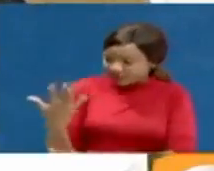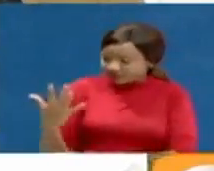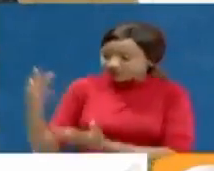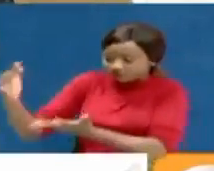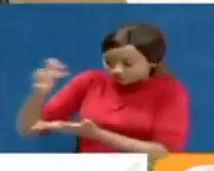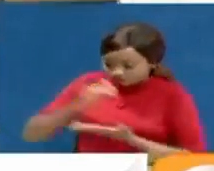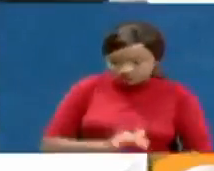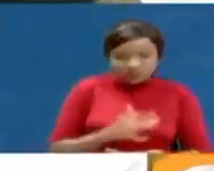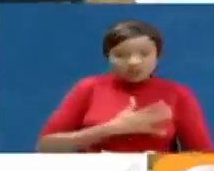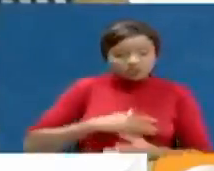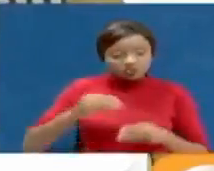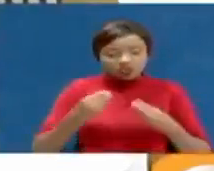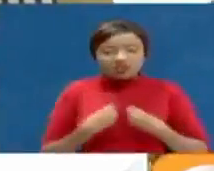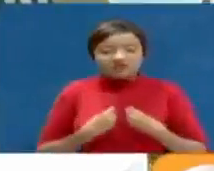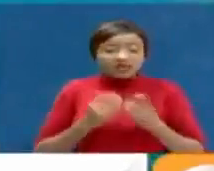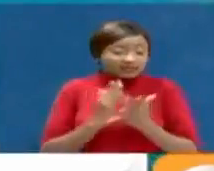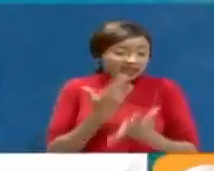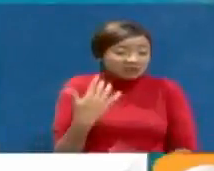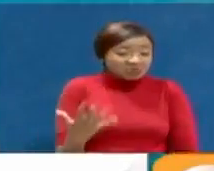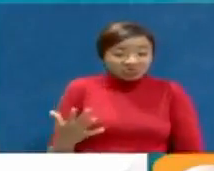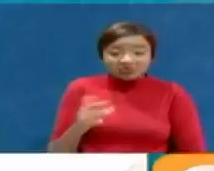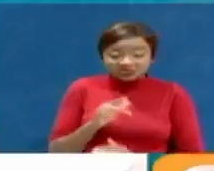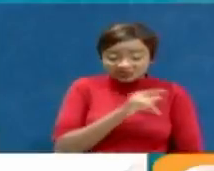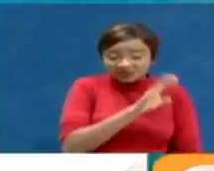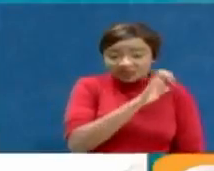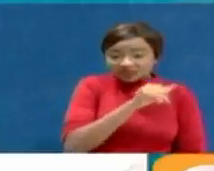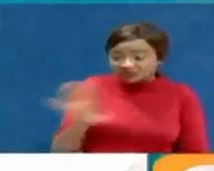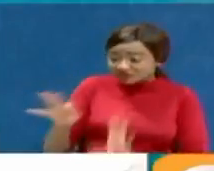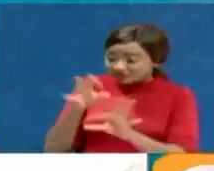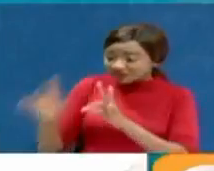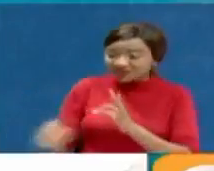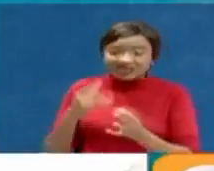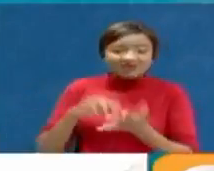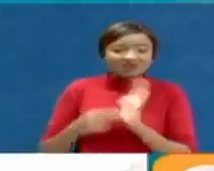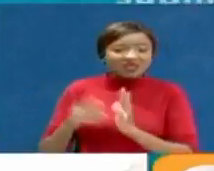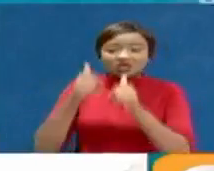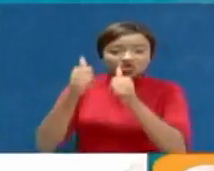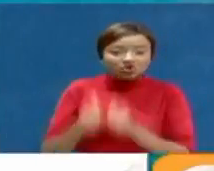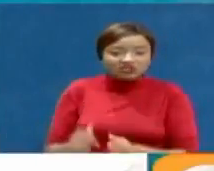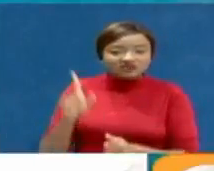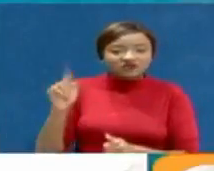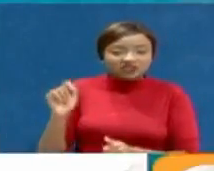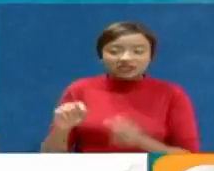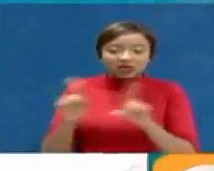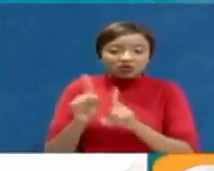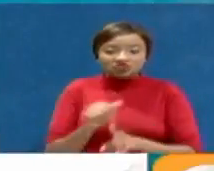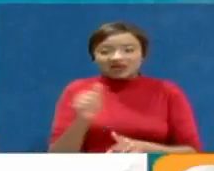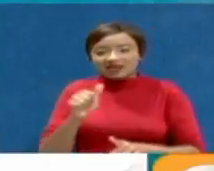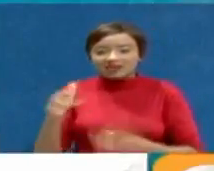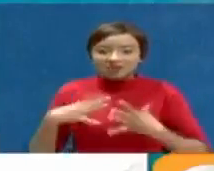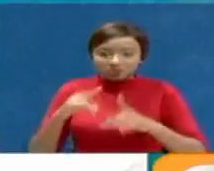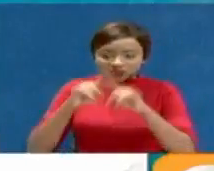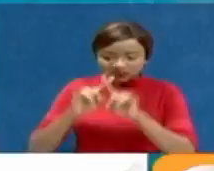of the tender to Kilig Limited. Some of the documents sought by EACC are tender advertisement notices, bids submitted by